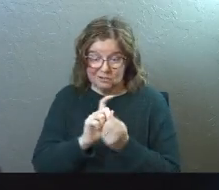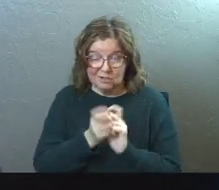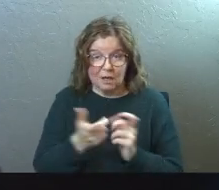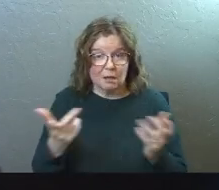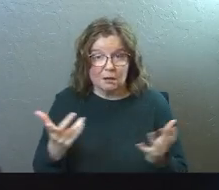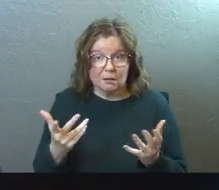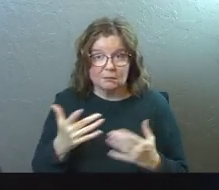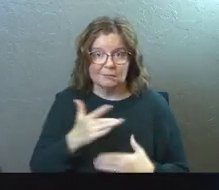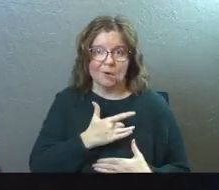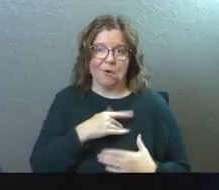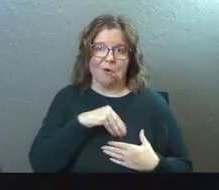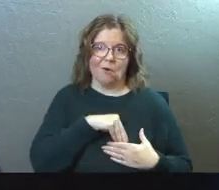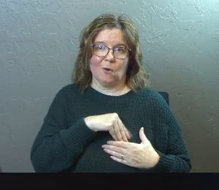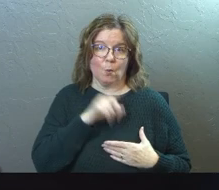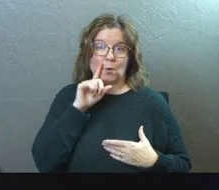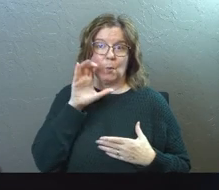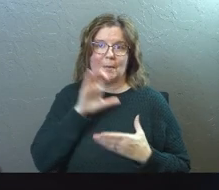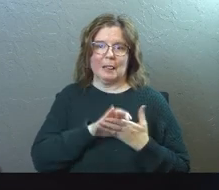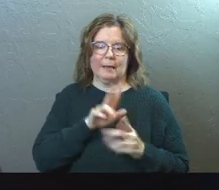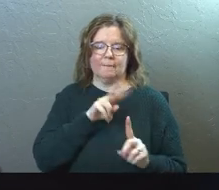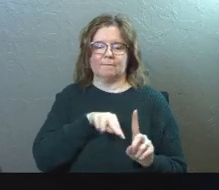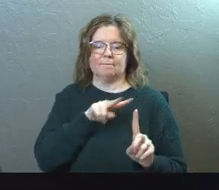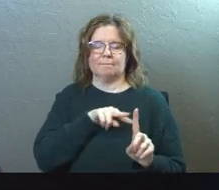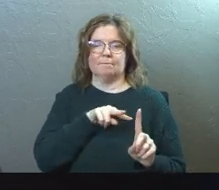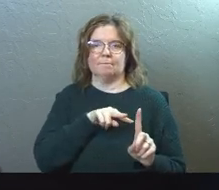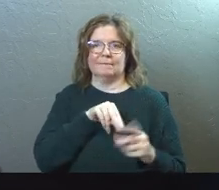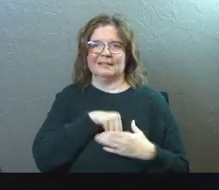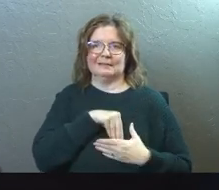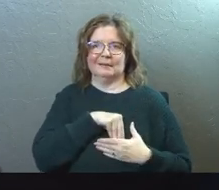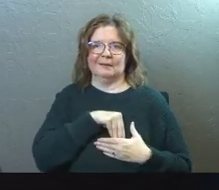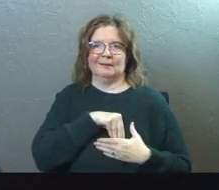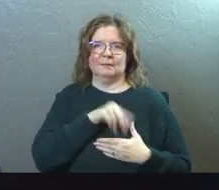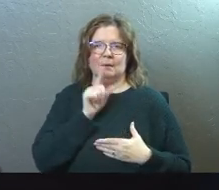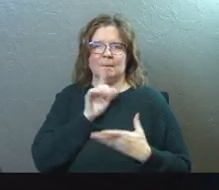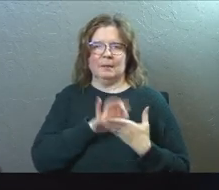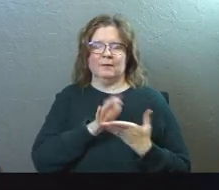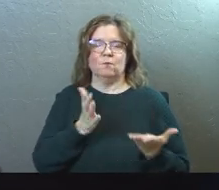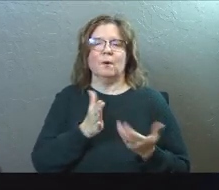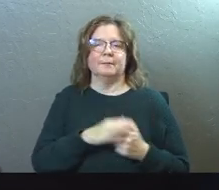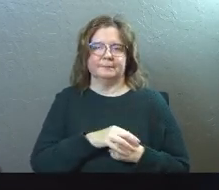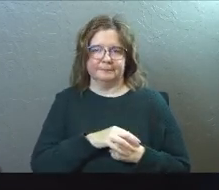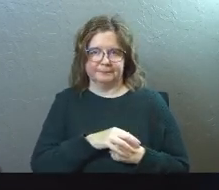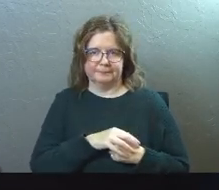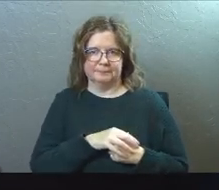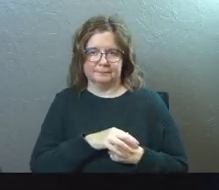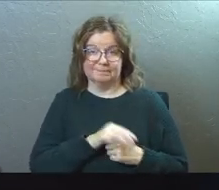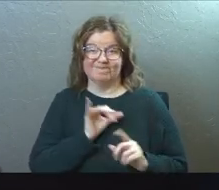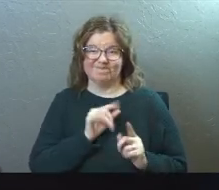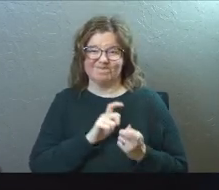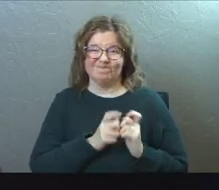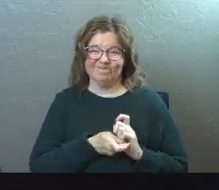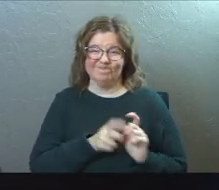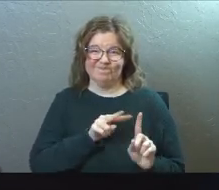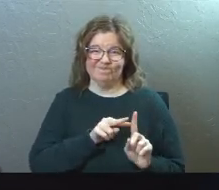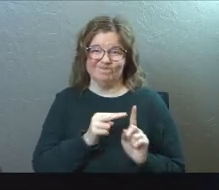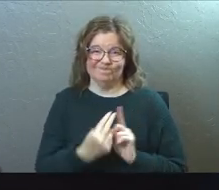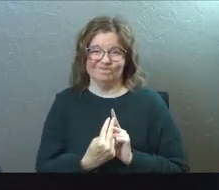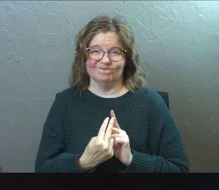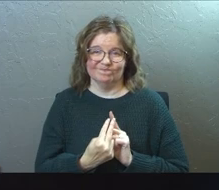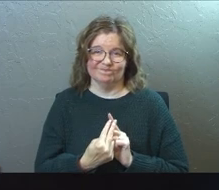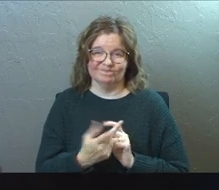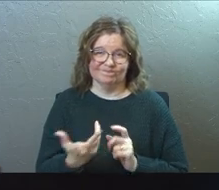needs to change is what you really believe about them on a day-by-day basis. Because that's where it's